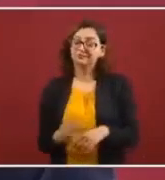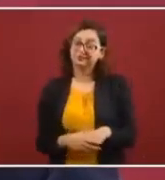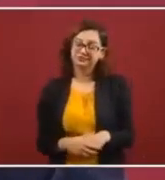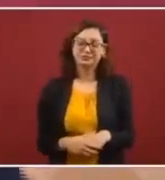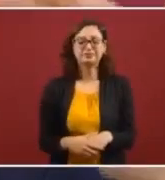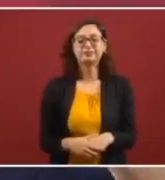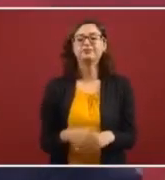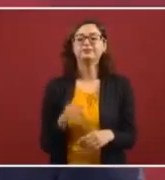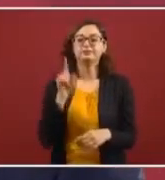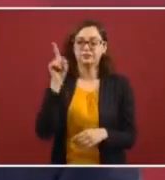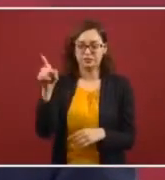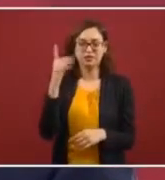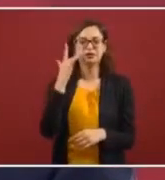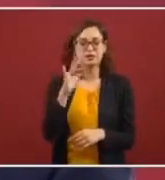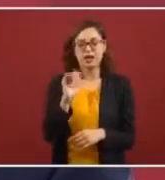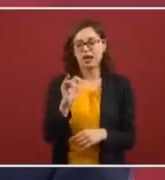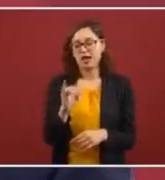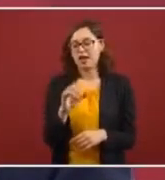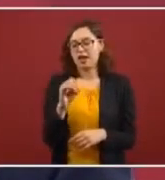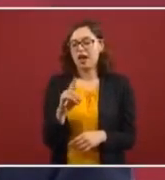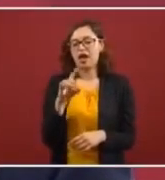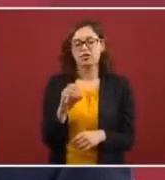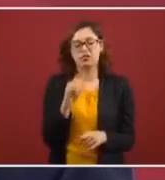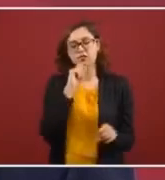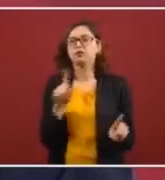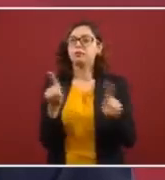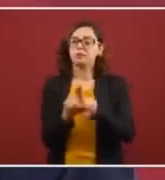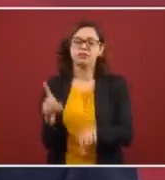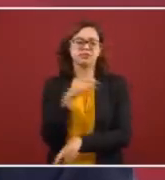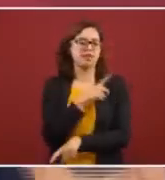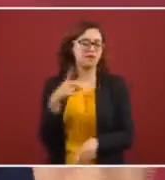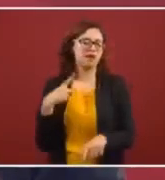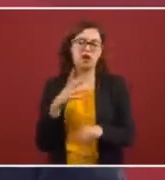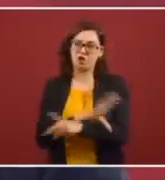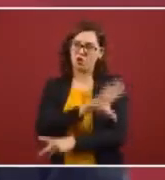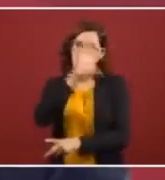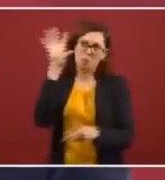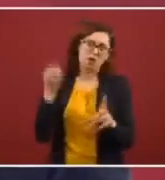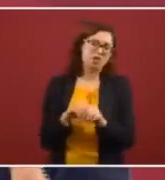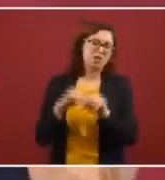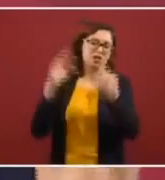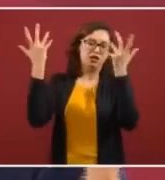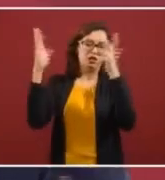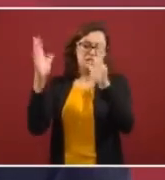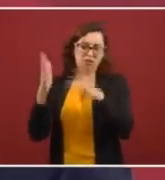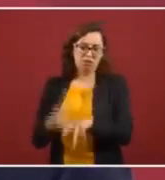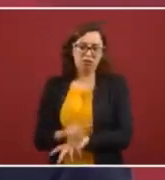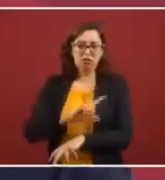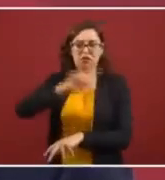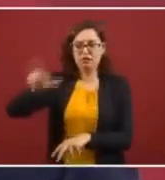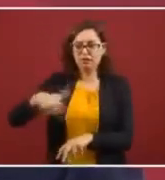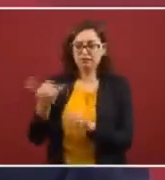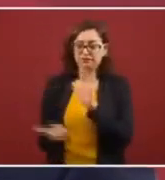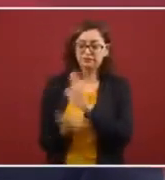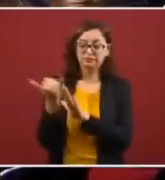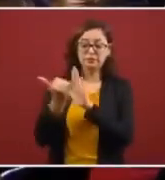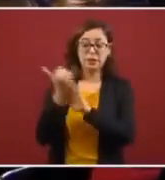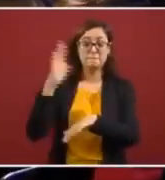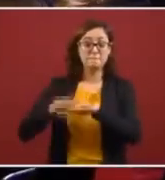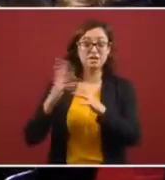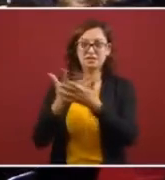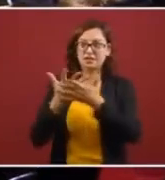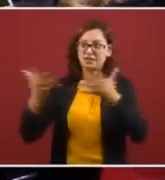Our permits had not been received for, like, say, for example, demolition. And so now they're going to recover that area.